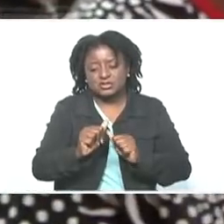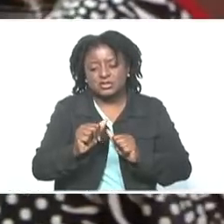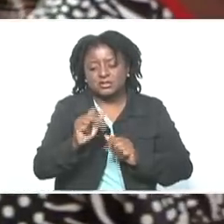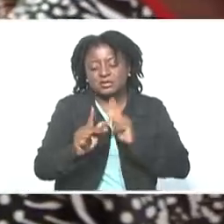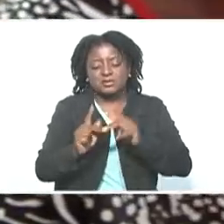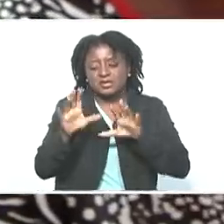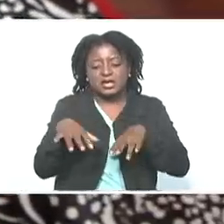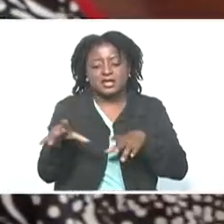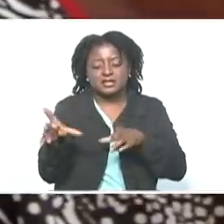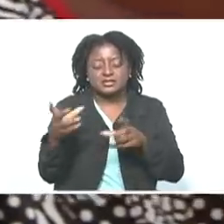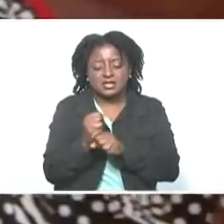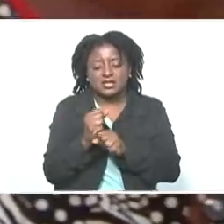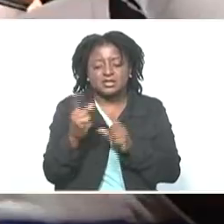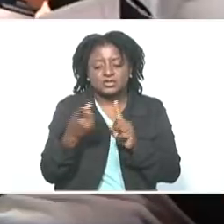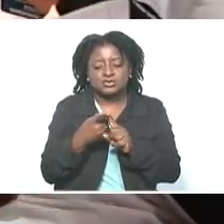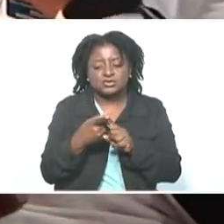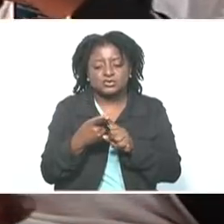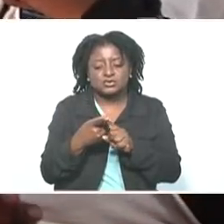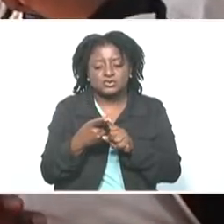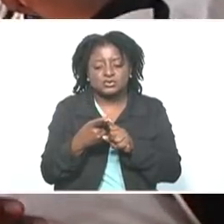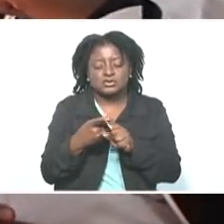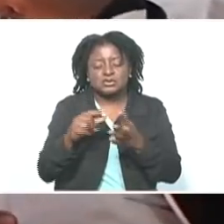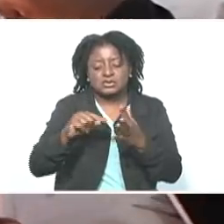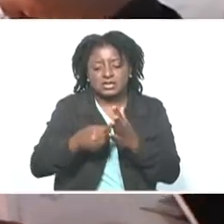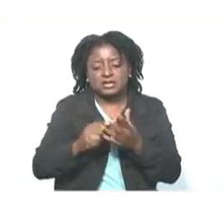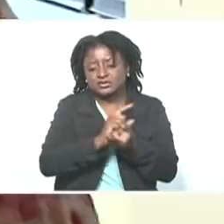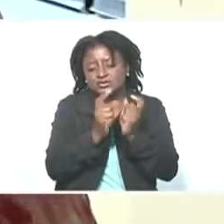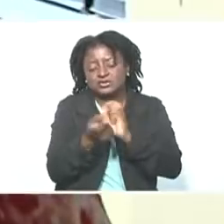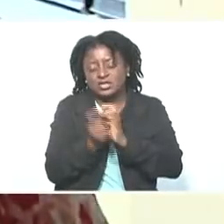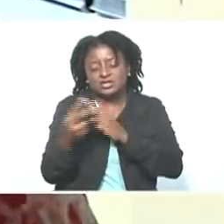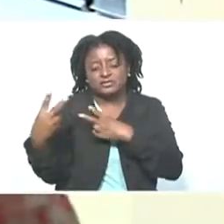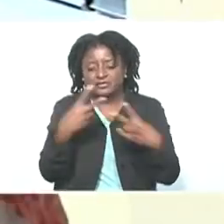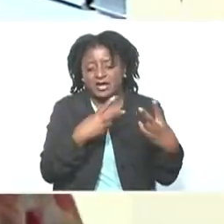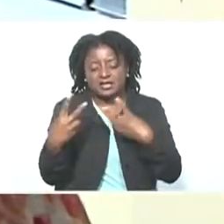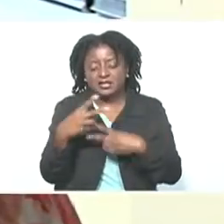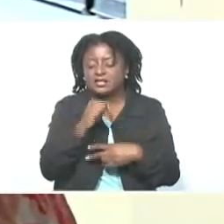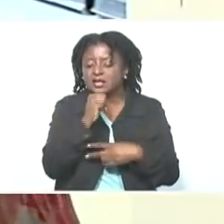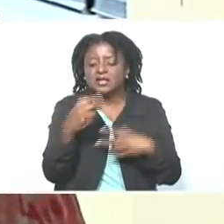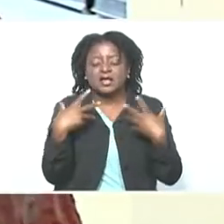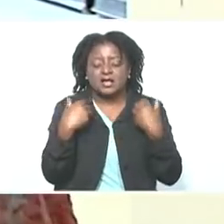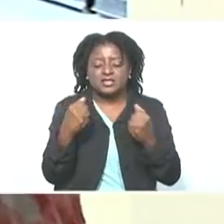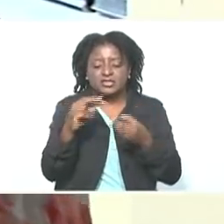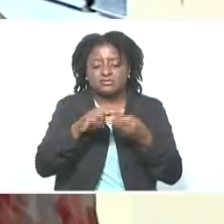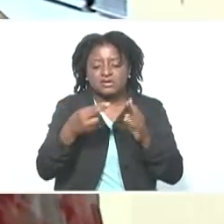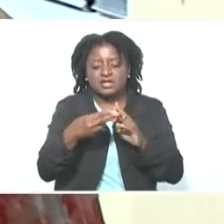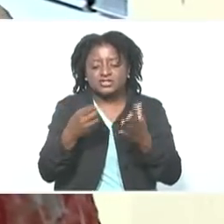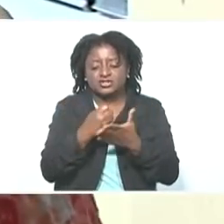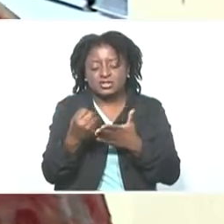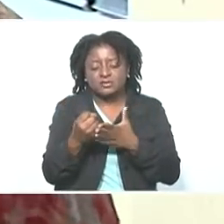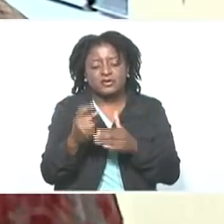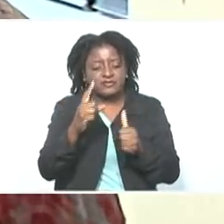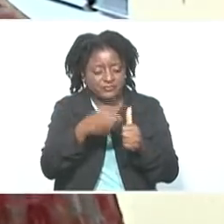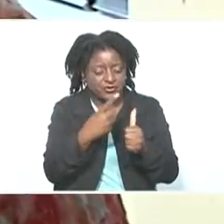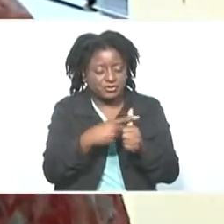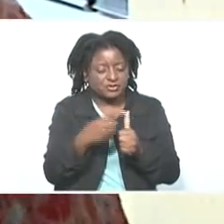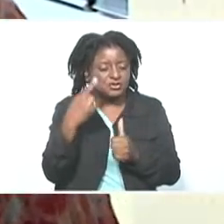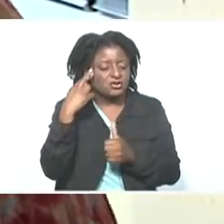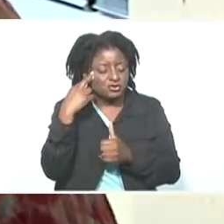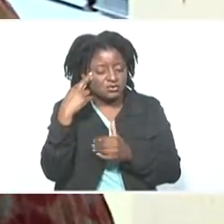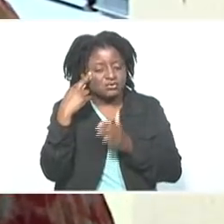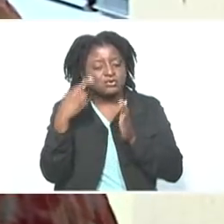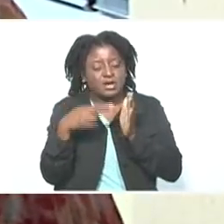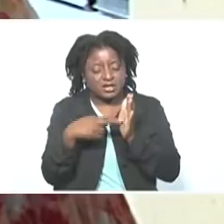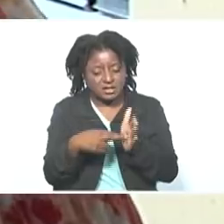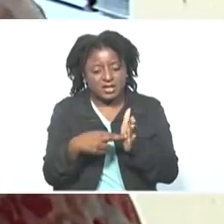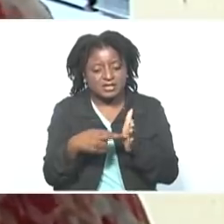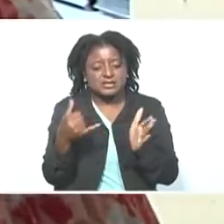of violent and unhealthy relationships. So first of all, recognize that it does exist and it happens too